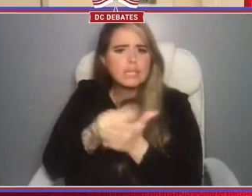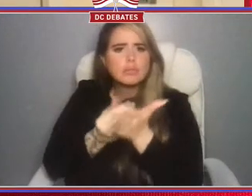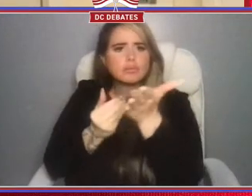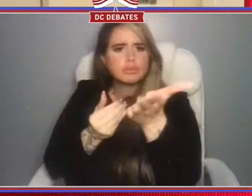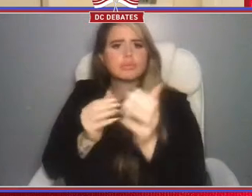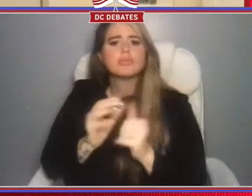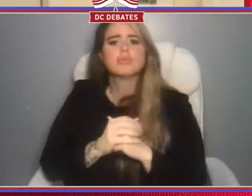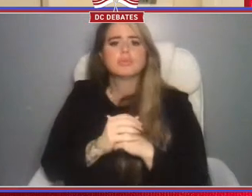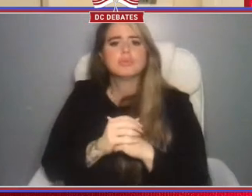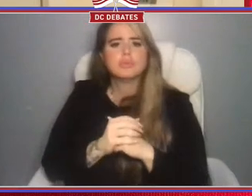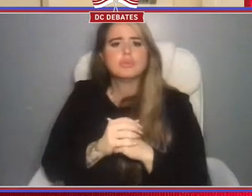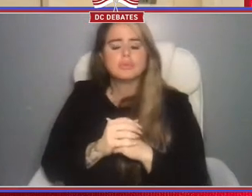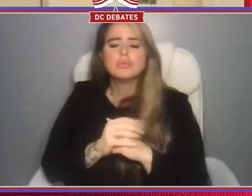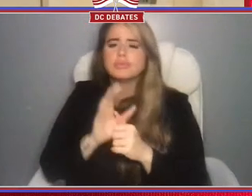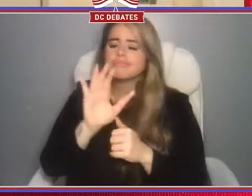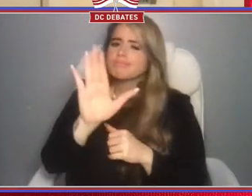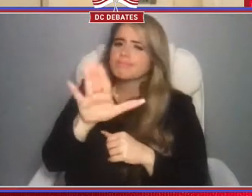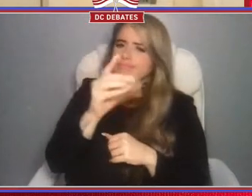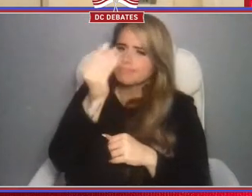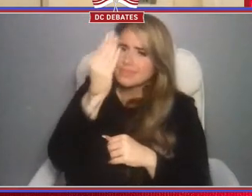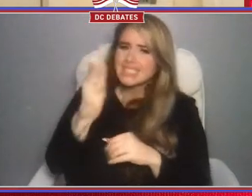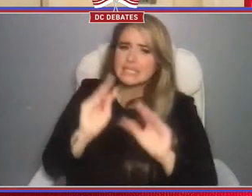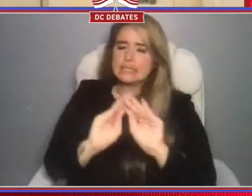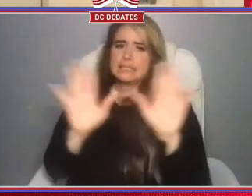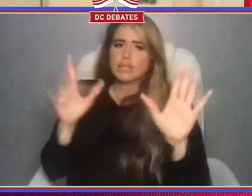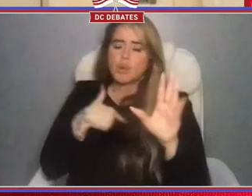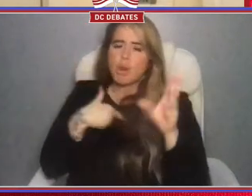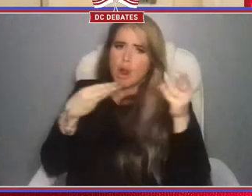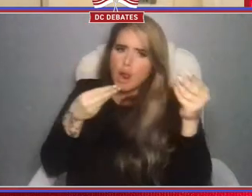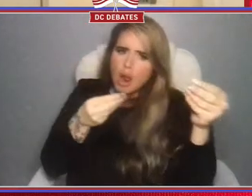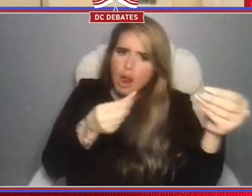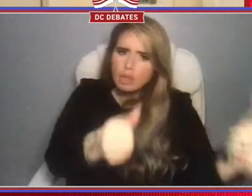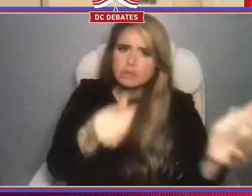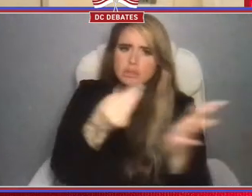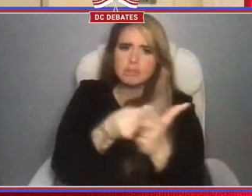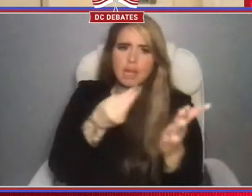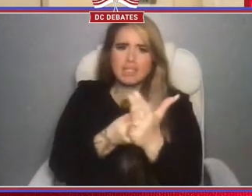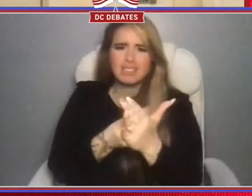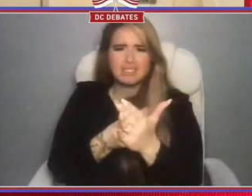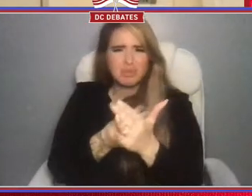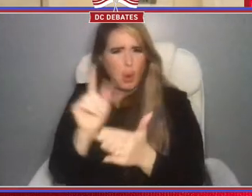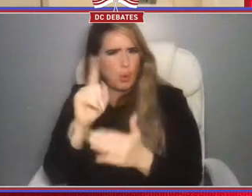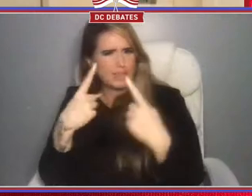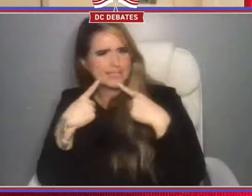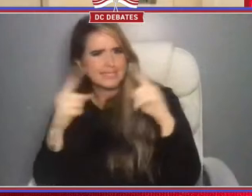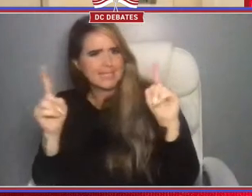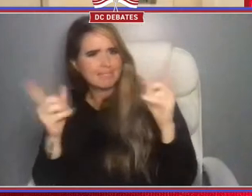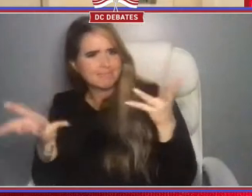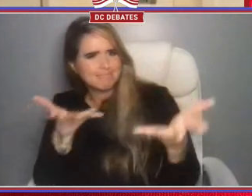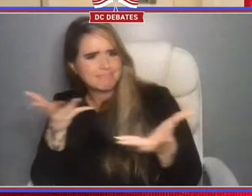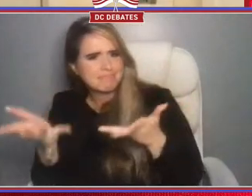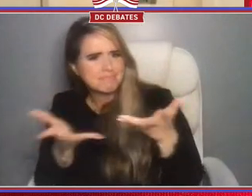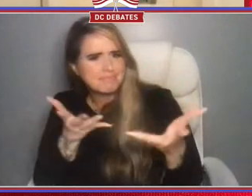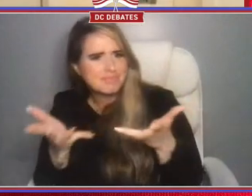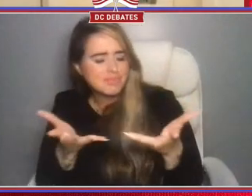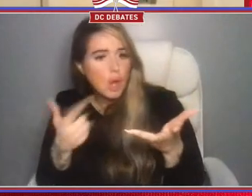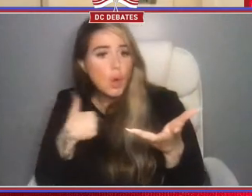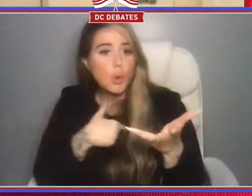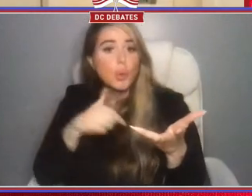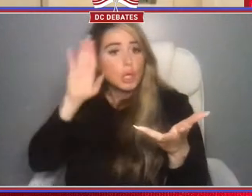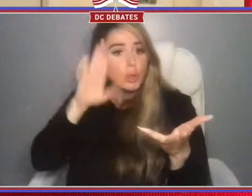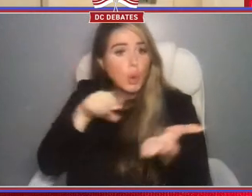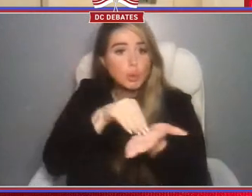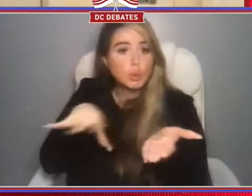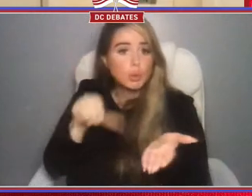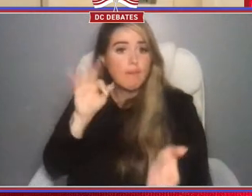It's very clear that we're spending a lot of money and not yielding the results that we must. We know that students of color are not making the